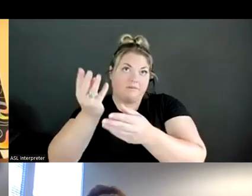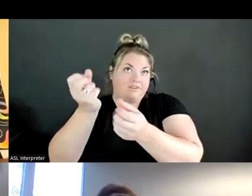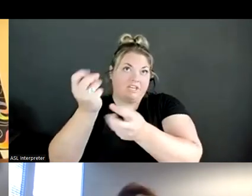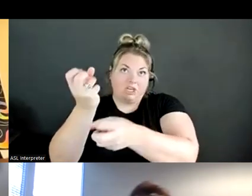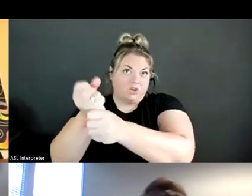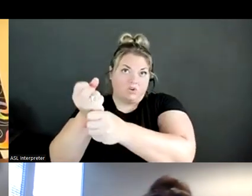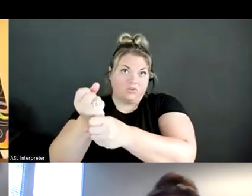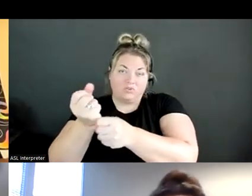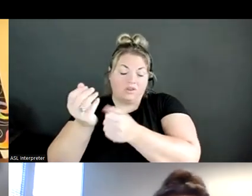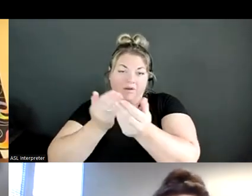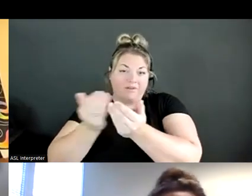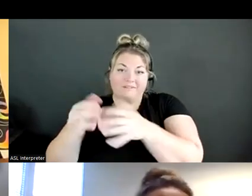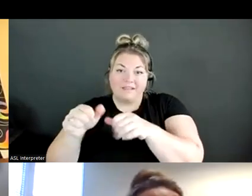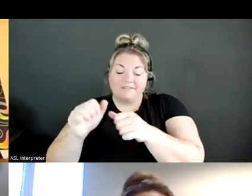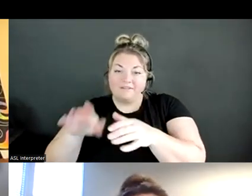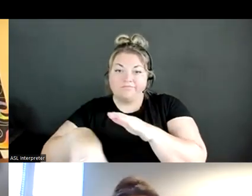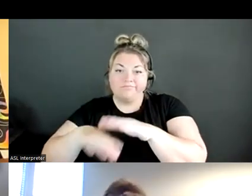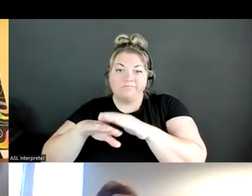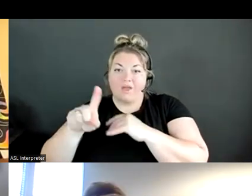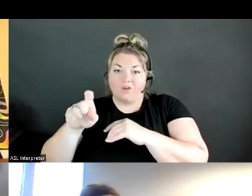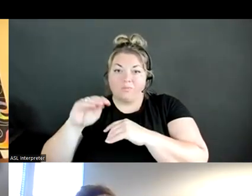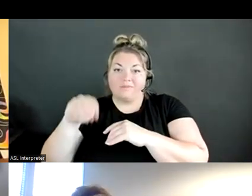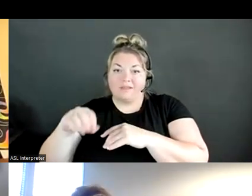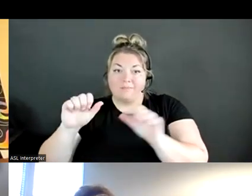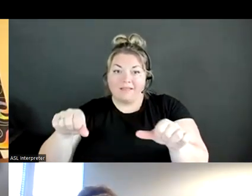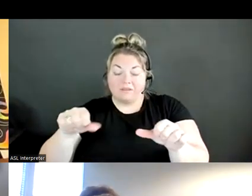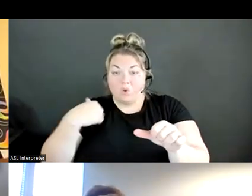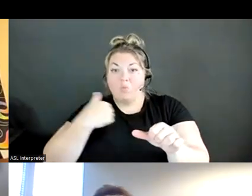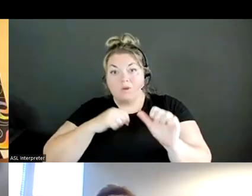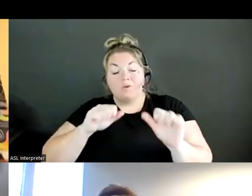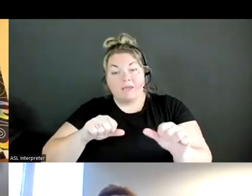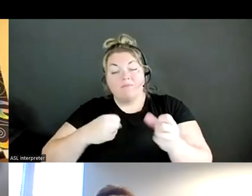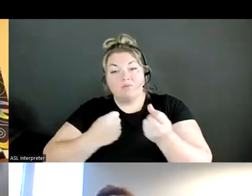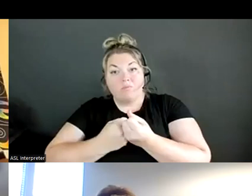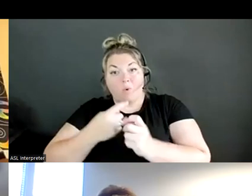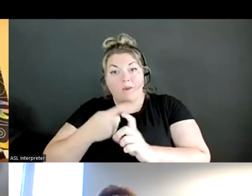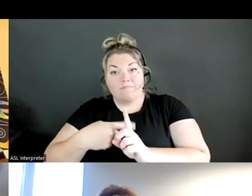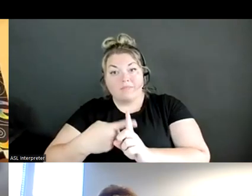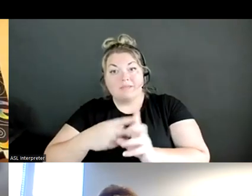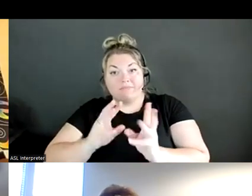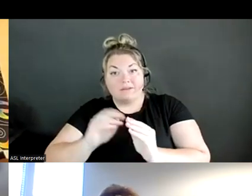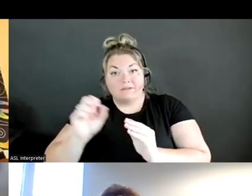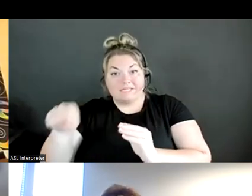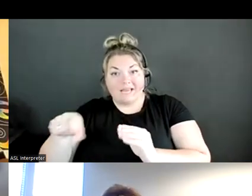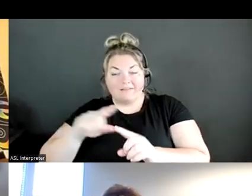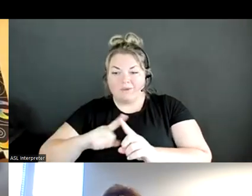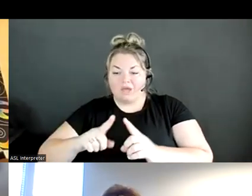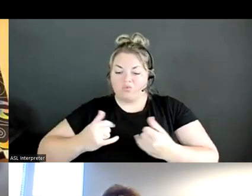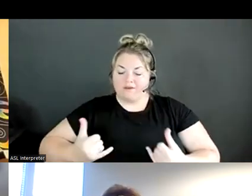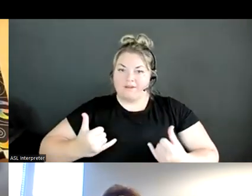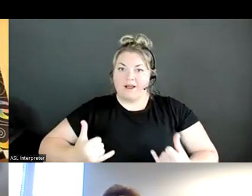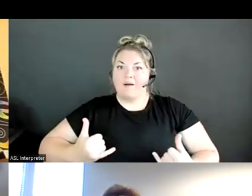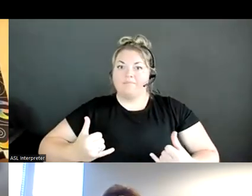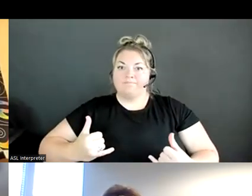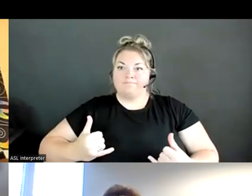up to 100% capacity, be able to support that monthly meetings. Right now, this is